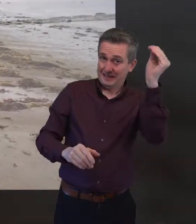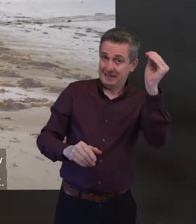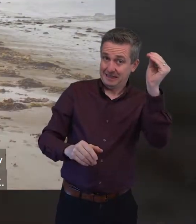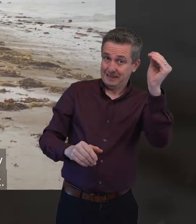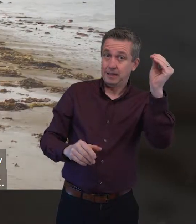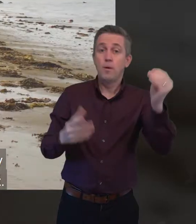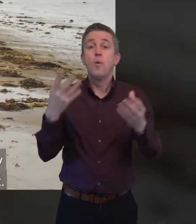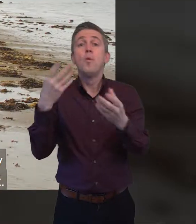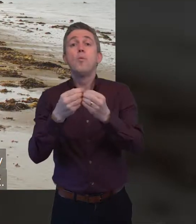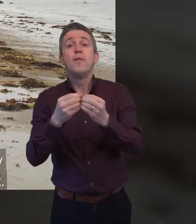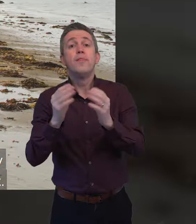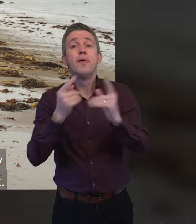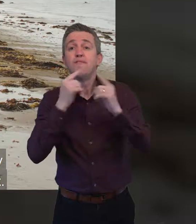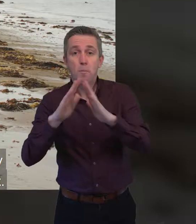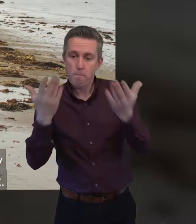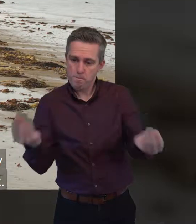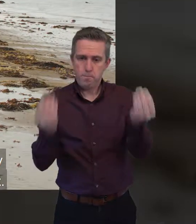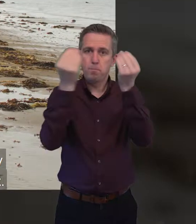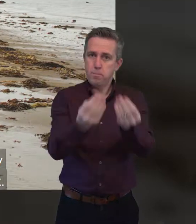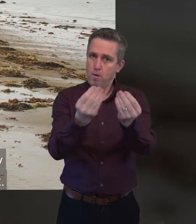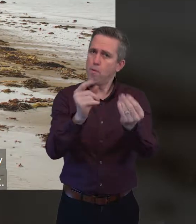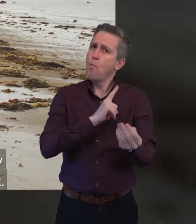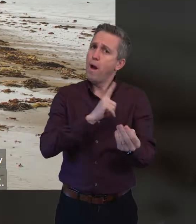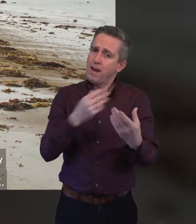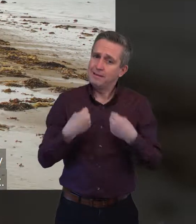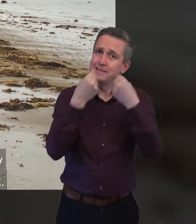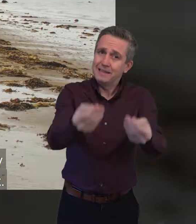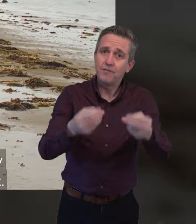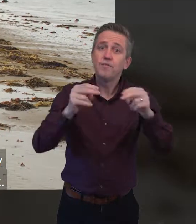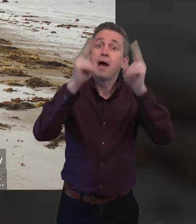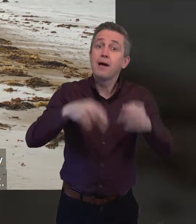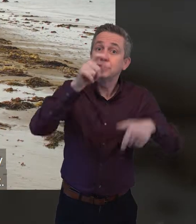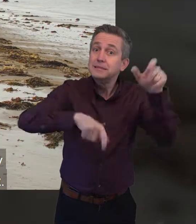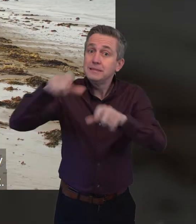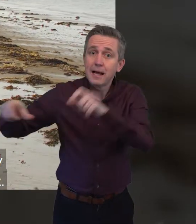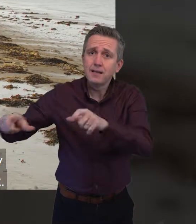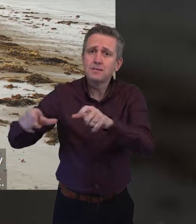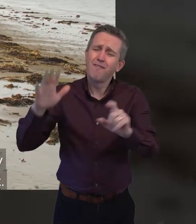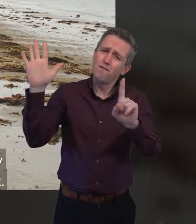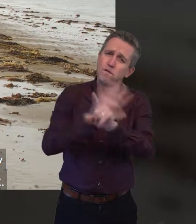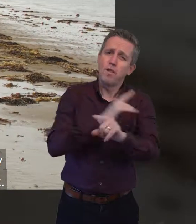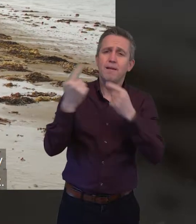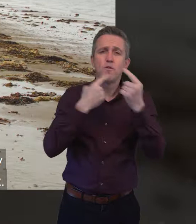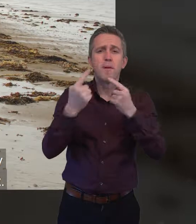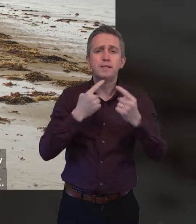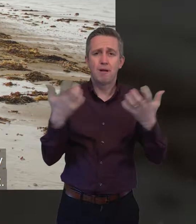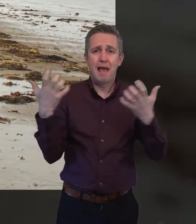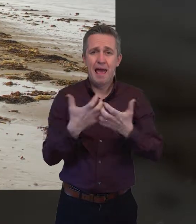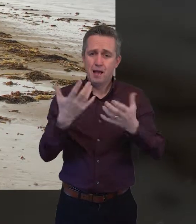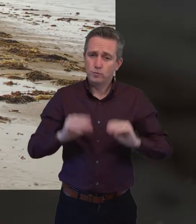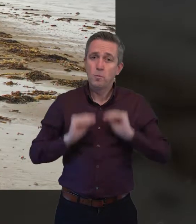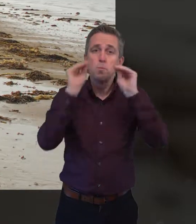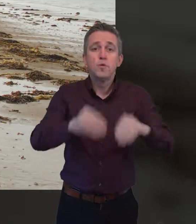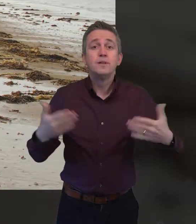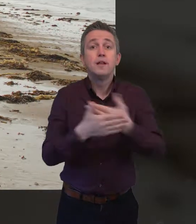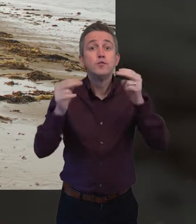right? Basically, it's just to give people clear information and everything they need to know when they're moving into their new home, and that's it.